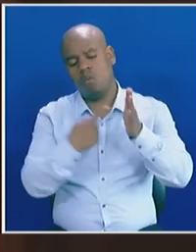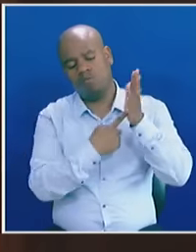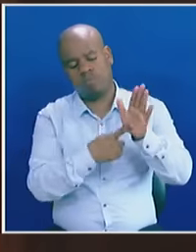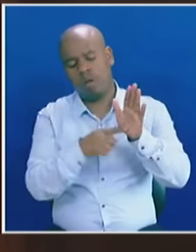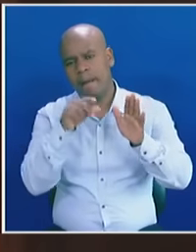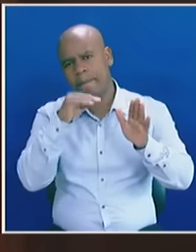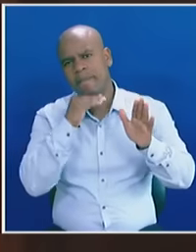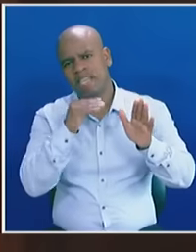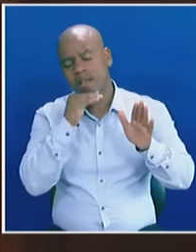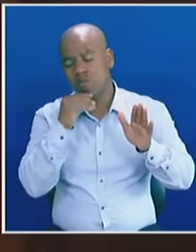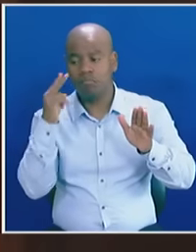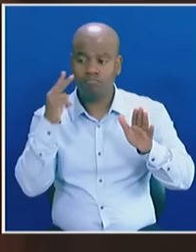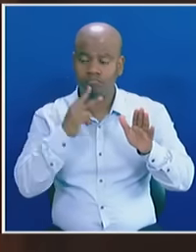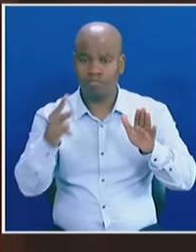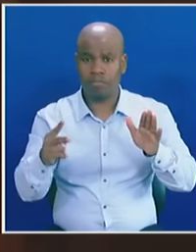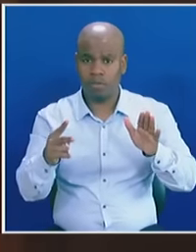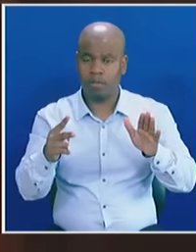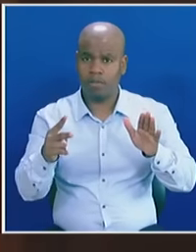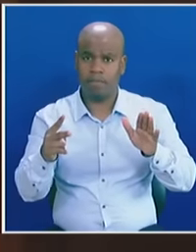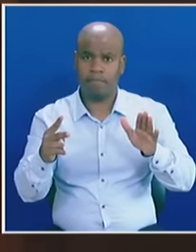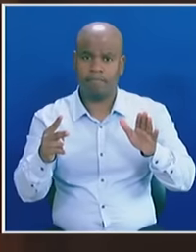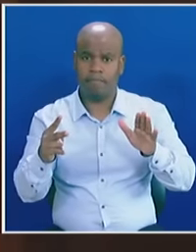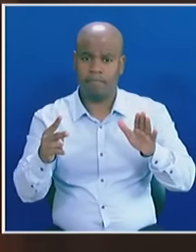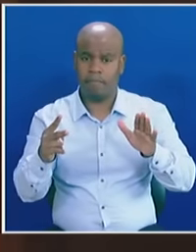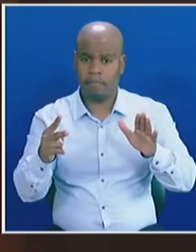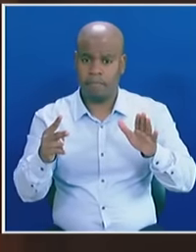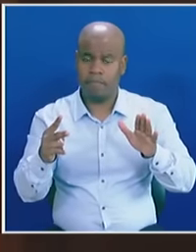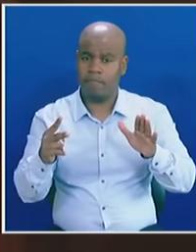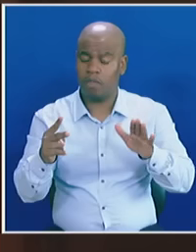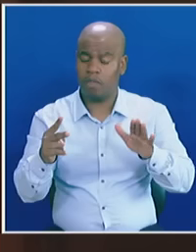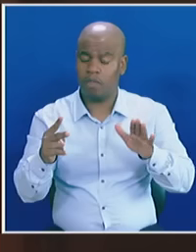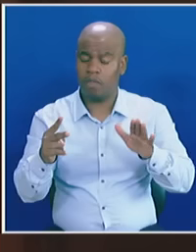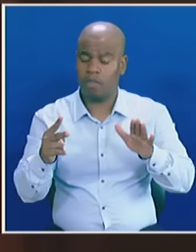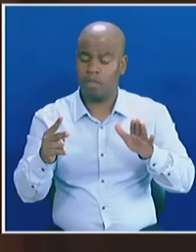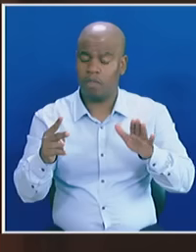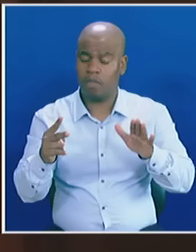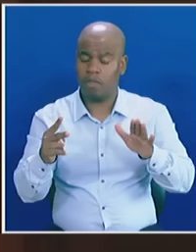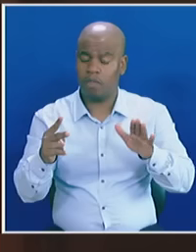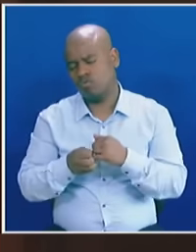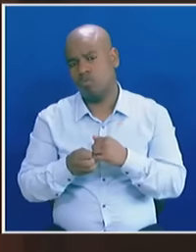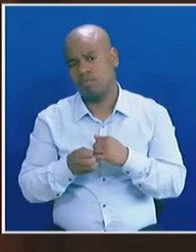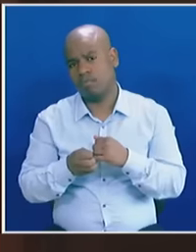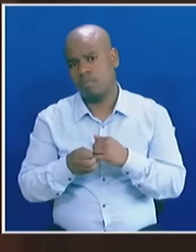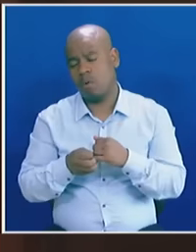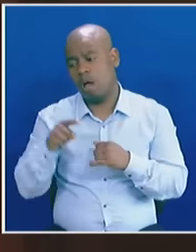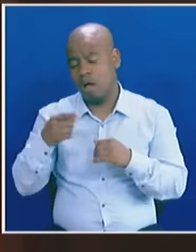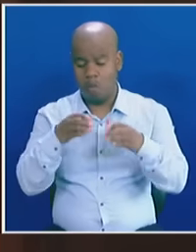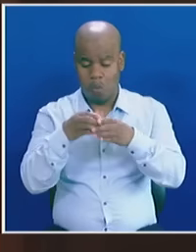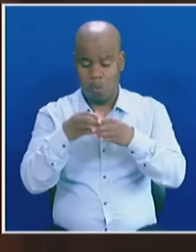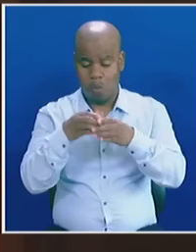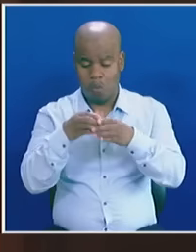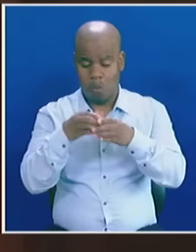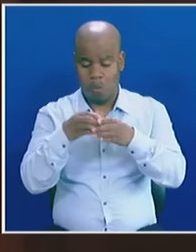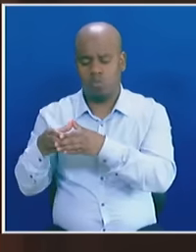years witnessed the steady build-up towards what we see as an attempt from certain sectors in our society